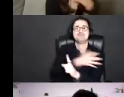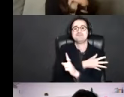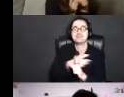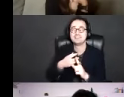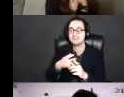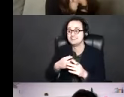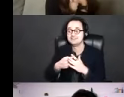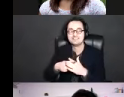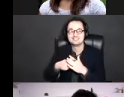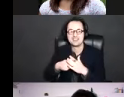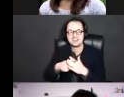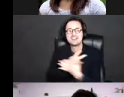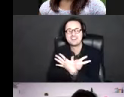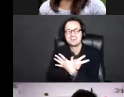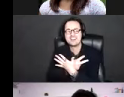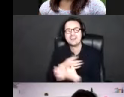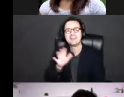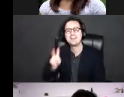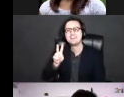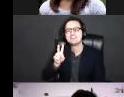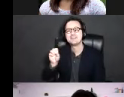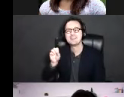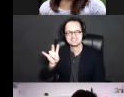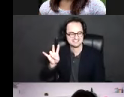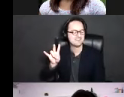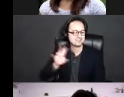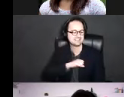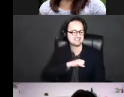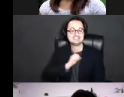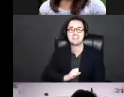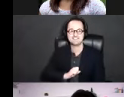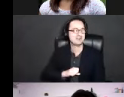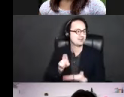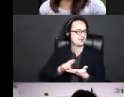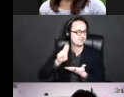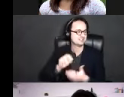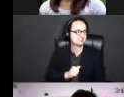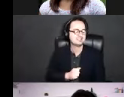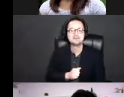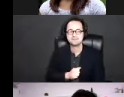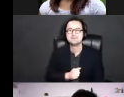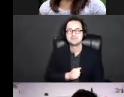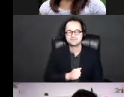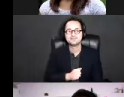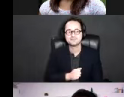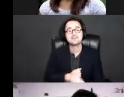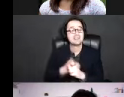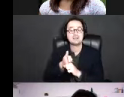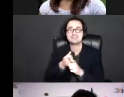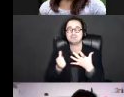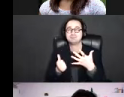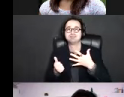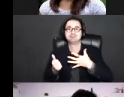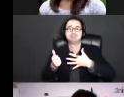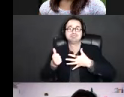just saying. I think it was 2007 at Stanford University. He was already a really high power rising star as a research assistant